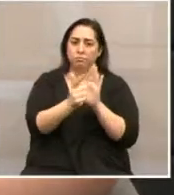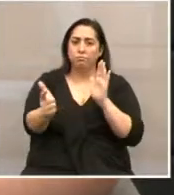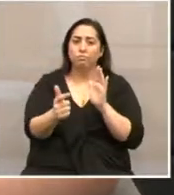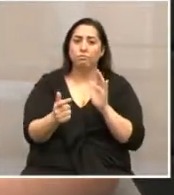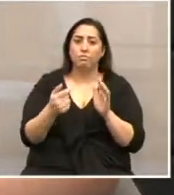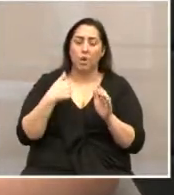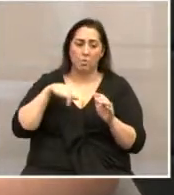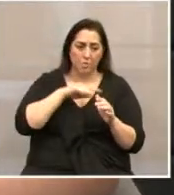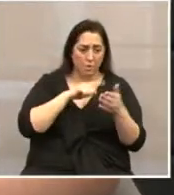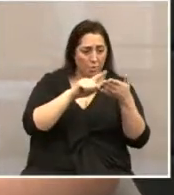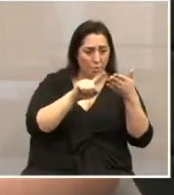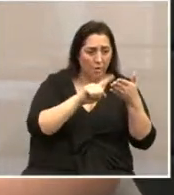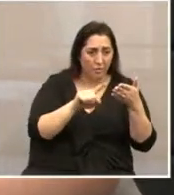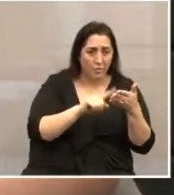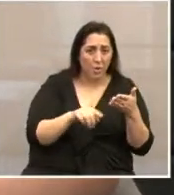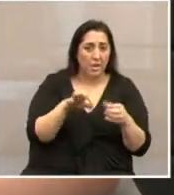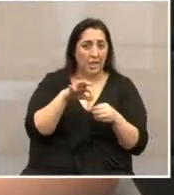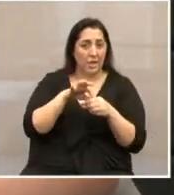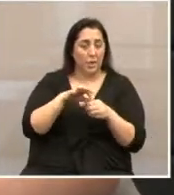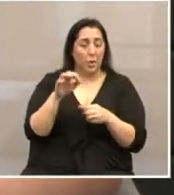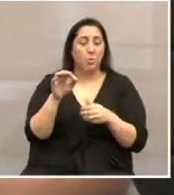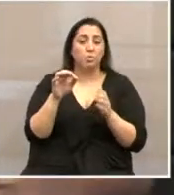the integrity of electoral law.